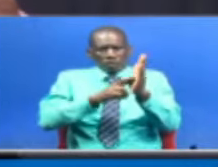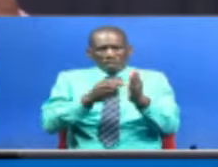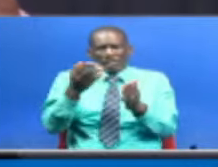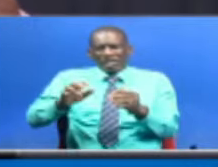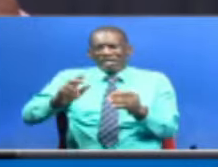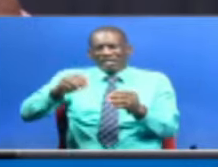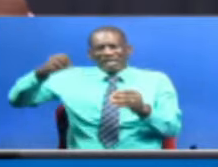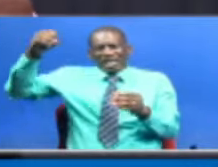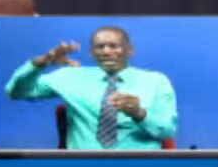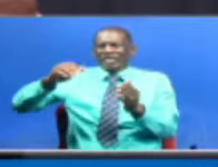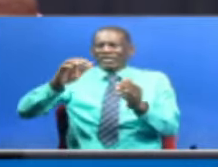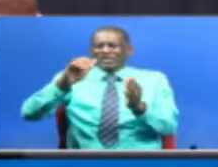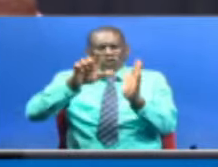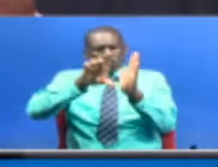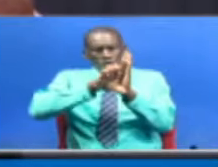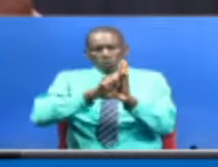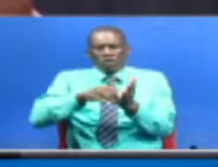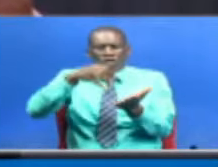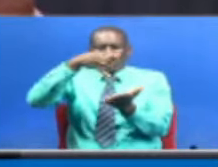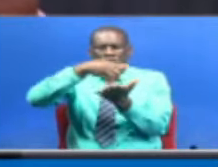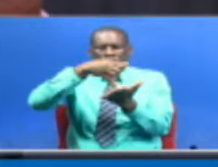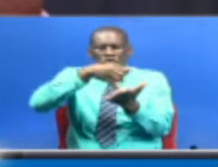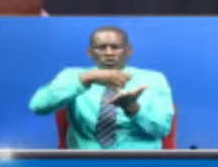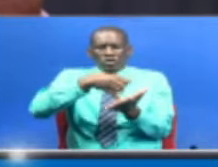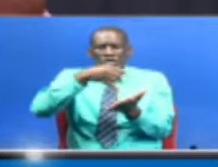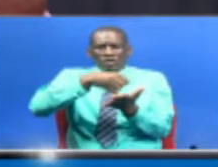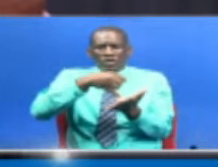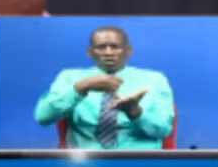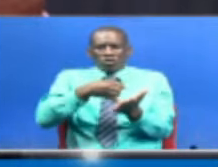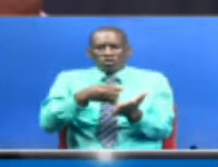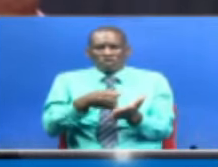Act. Including